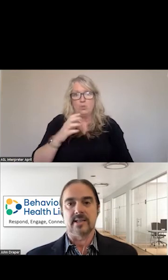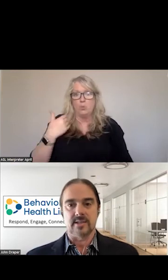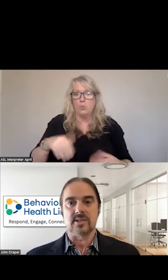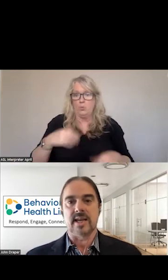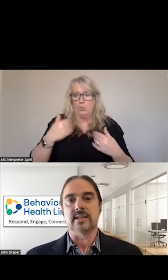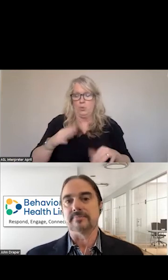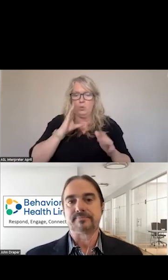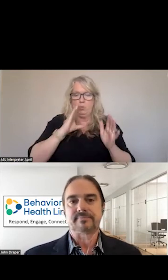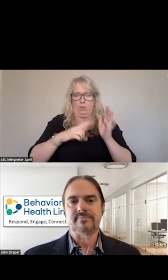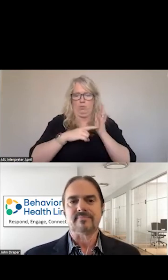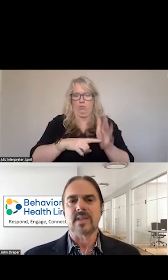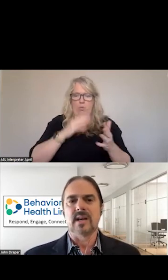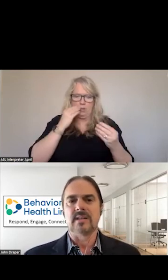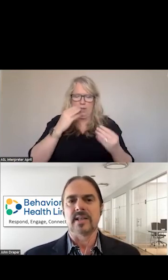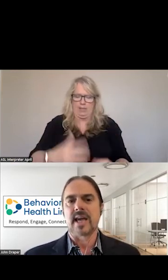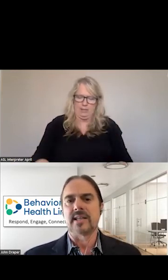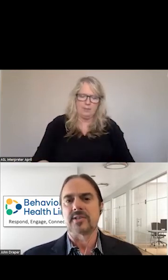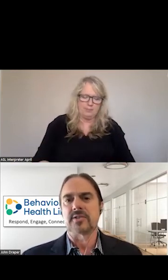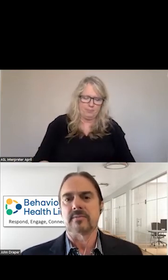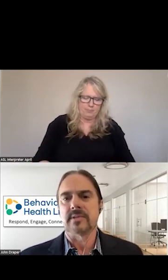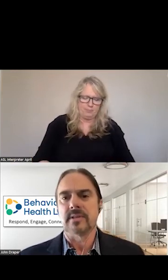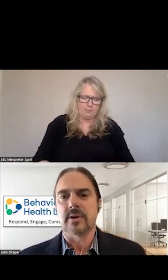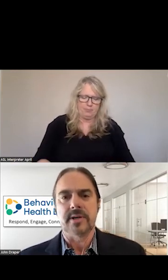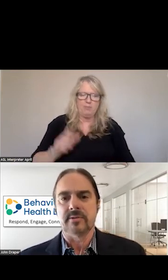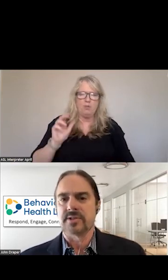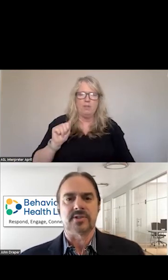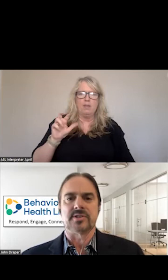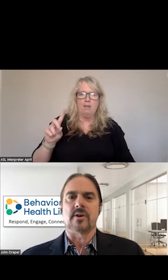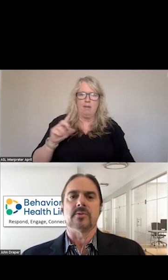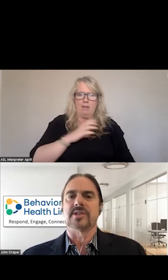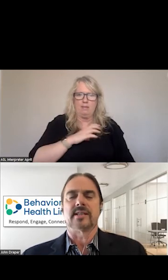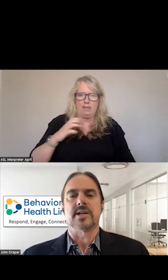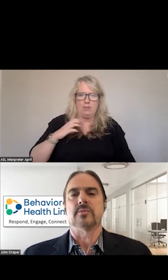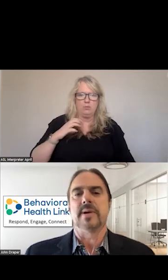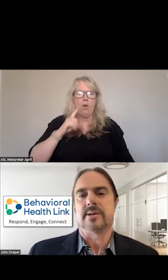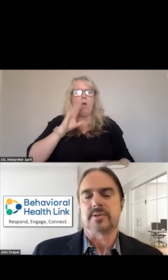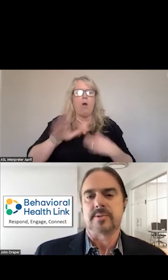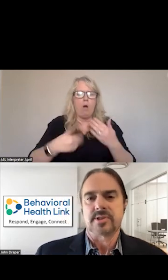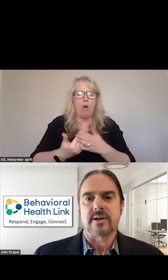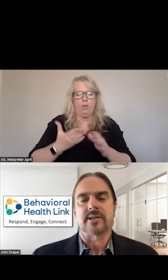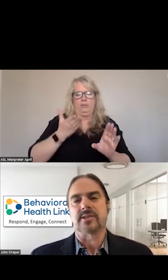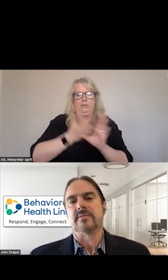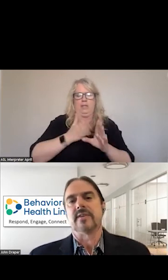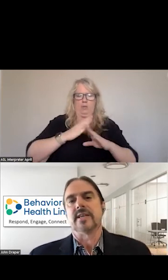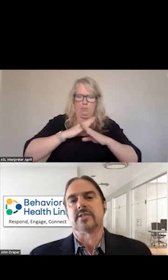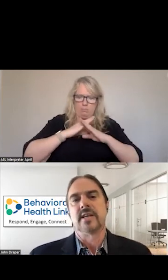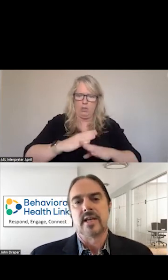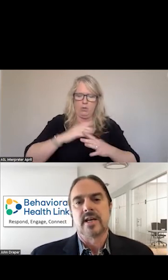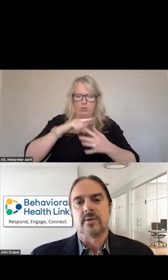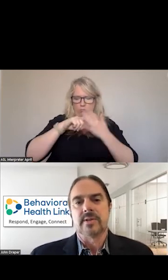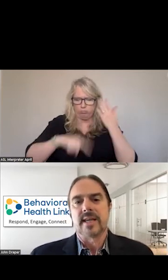highlighted in this data that Ad Council noted here. There's just all those psychological barriers just staring us in the